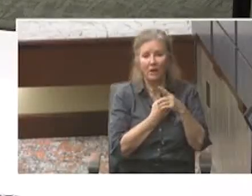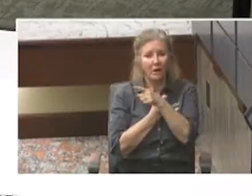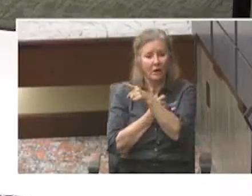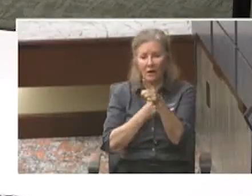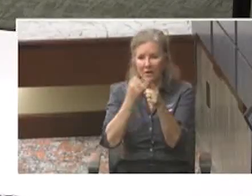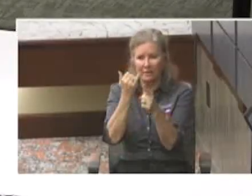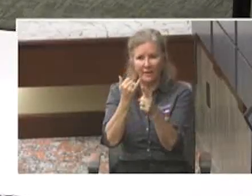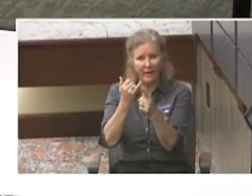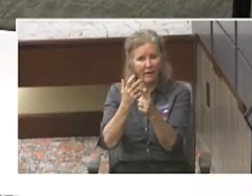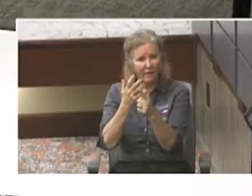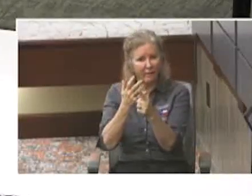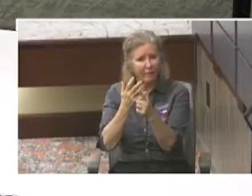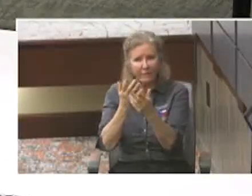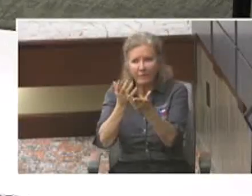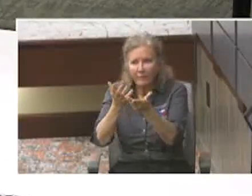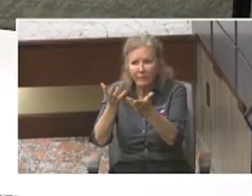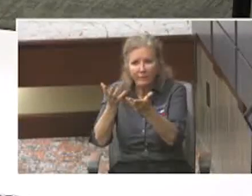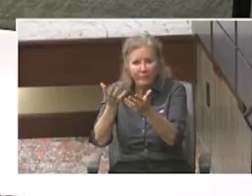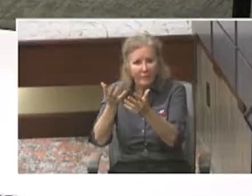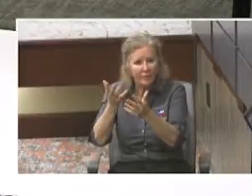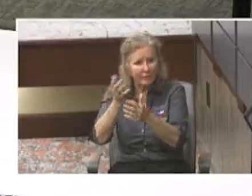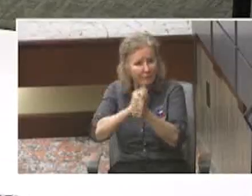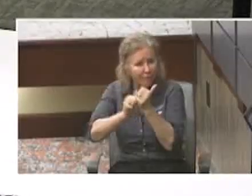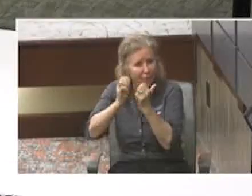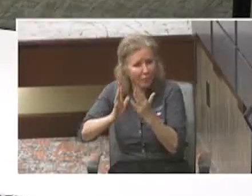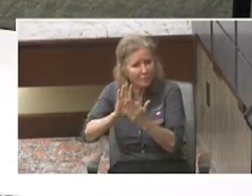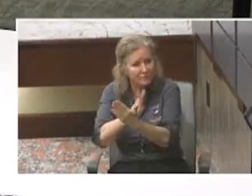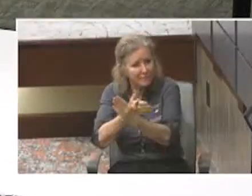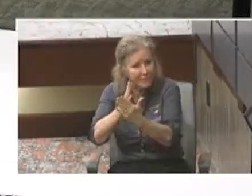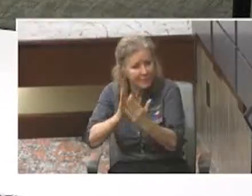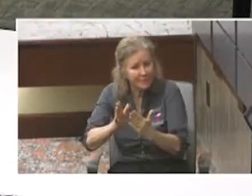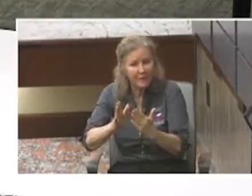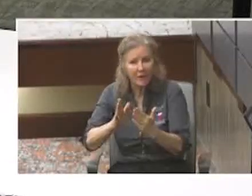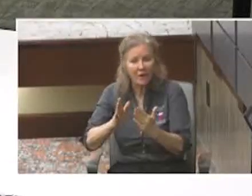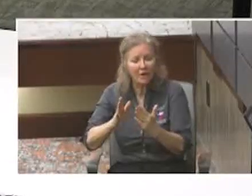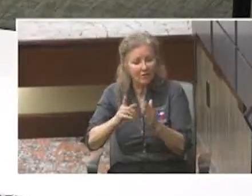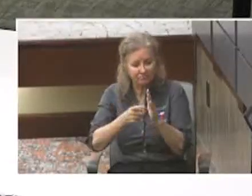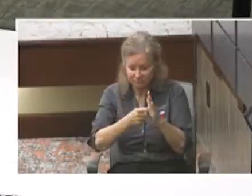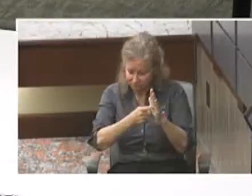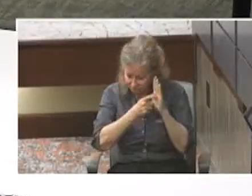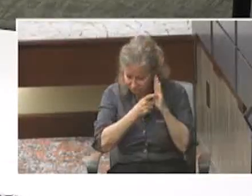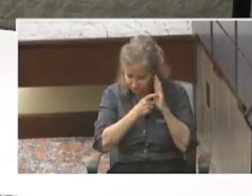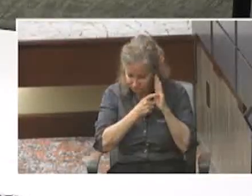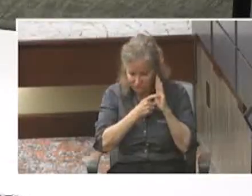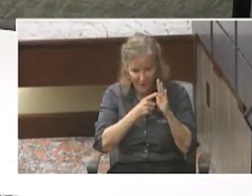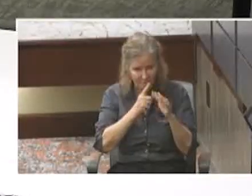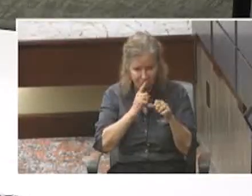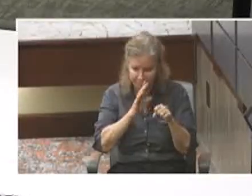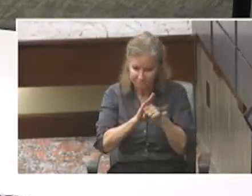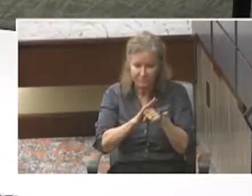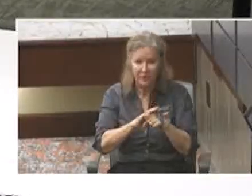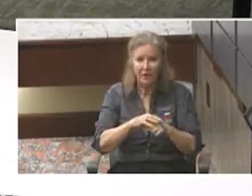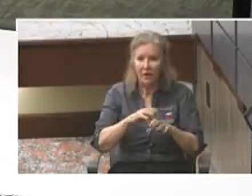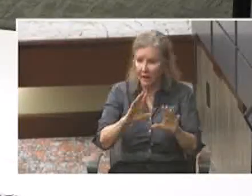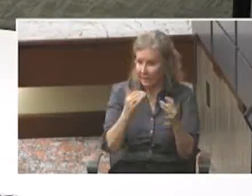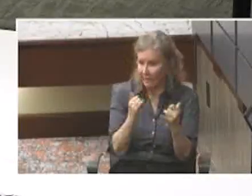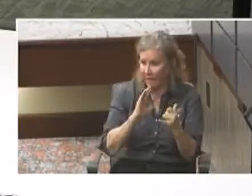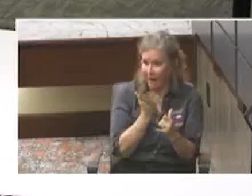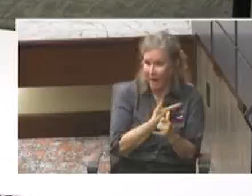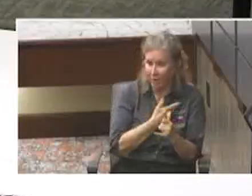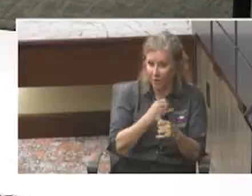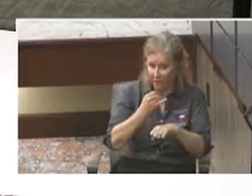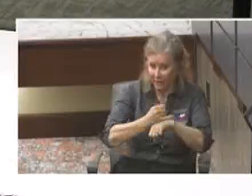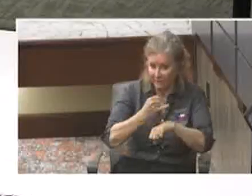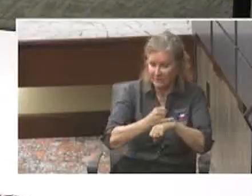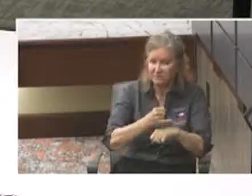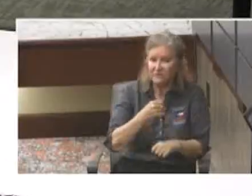significant guarantees. And then also, if you look at the students we have on our campus, Gen Z is all about experiences as part